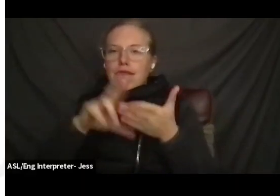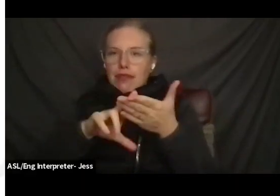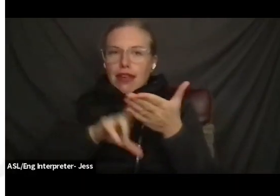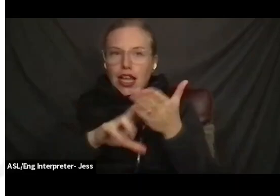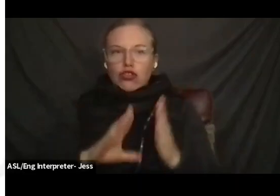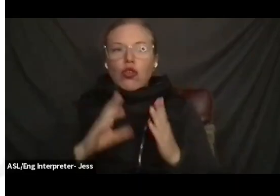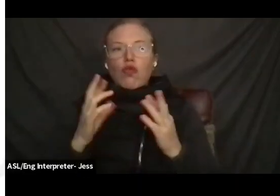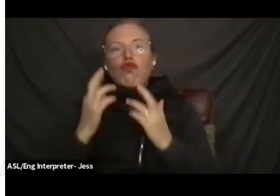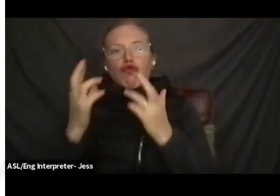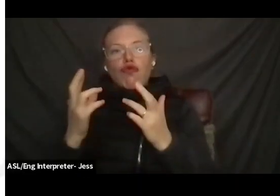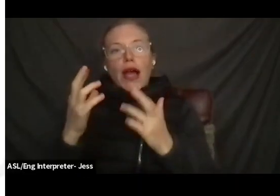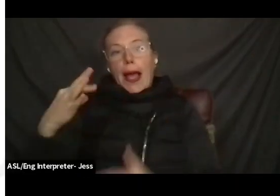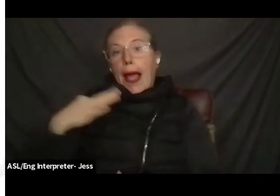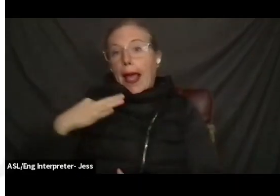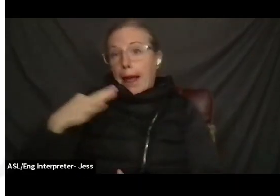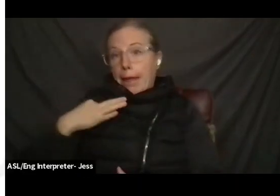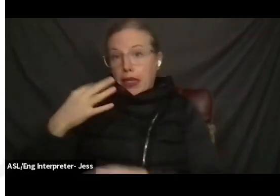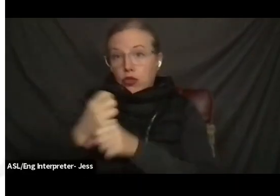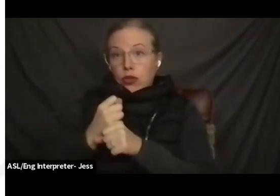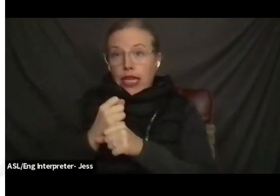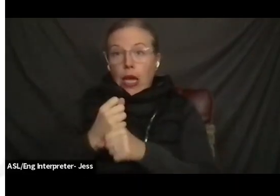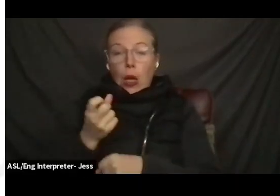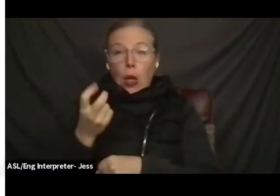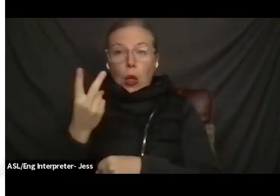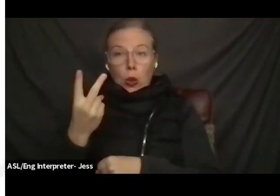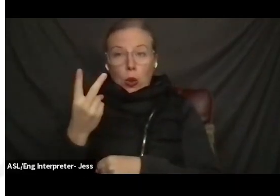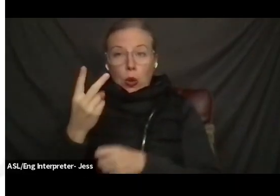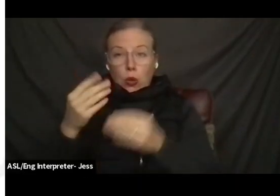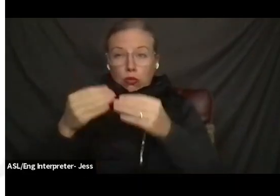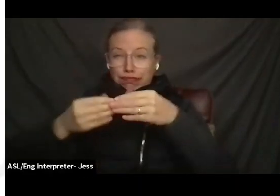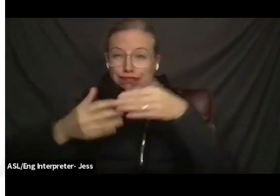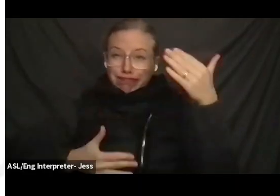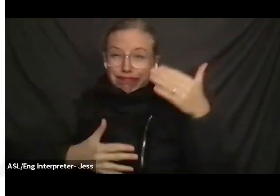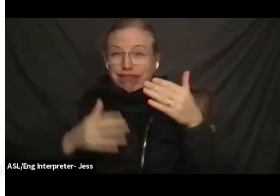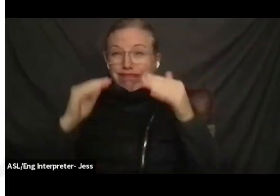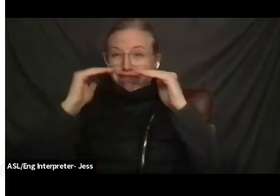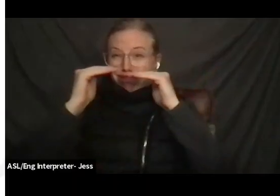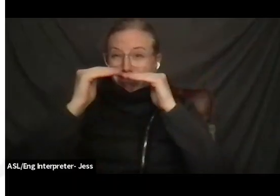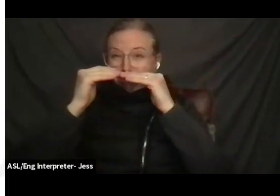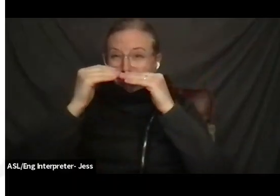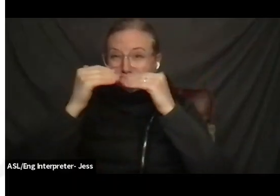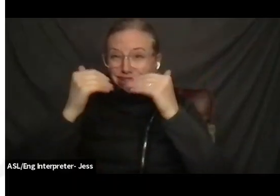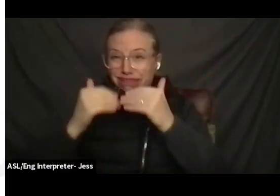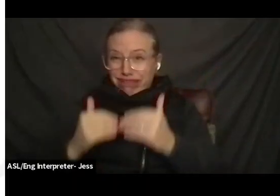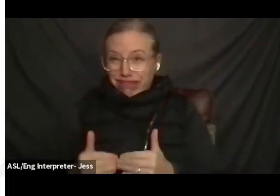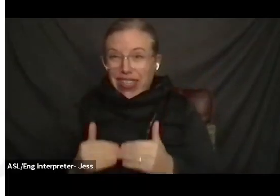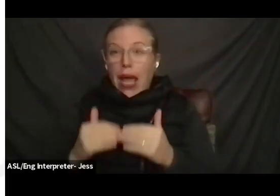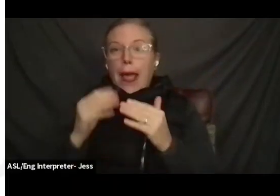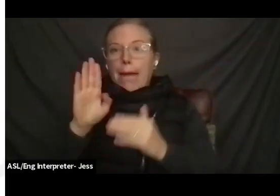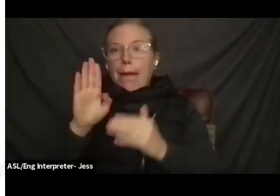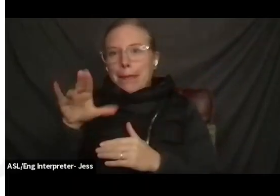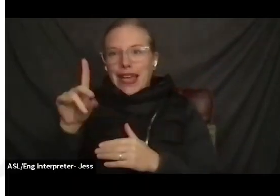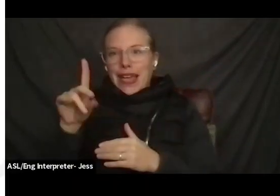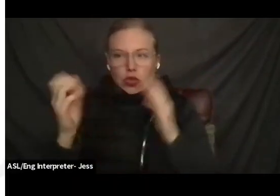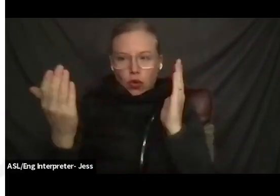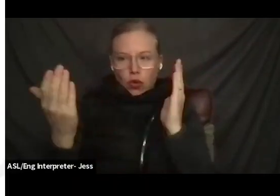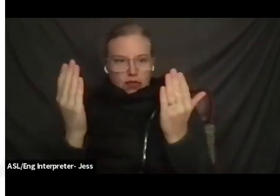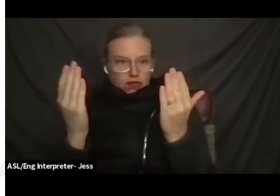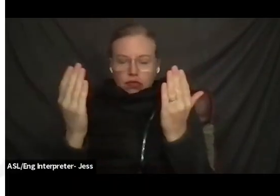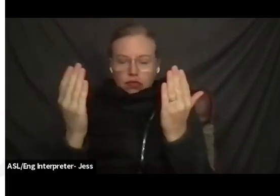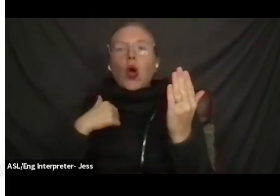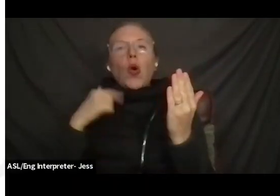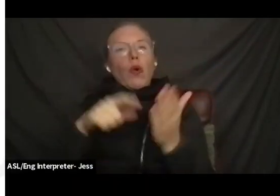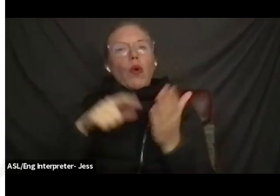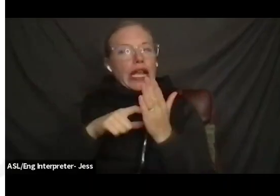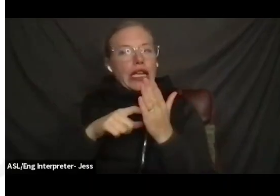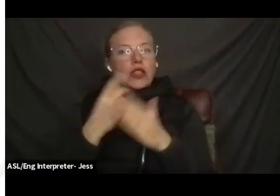We recommend that applicants get at least 2 detailed itemized bids so they can compare. However, we only need to